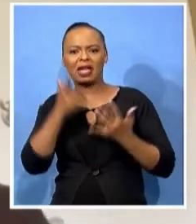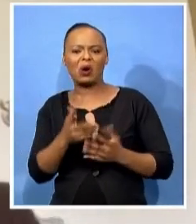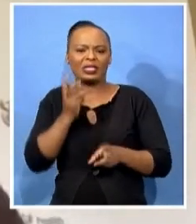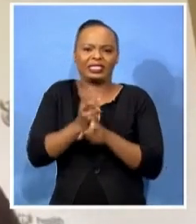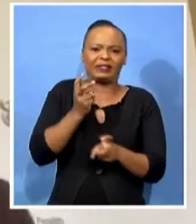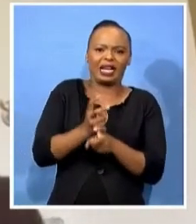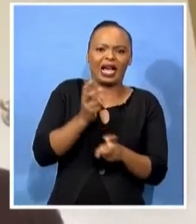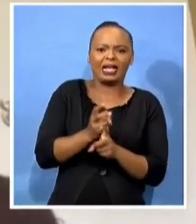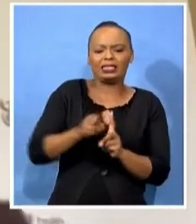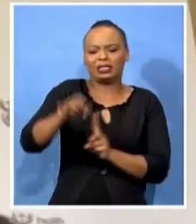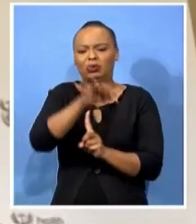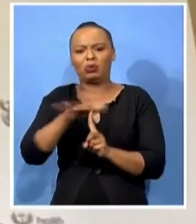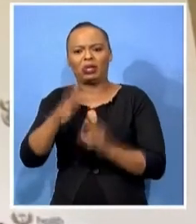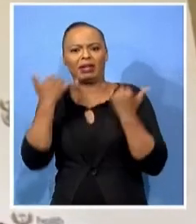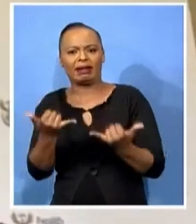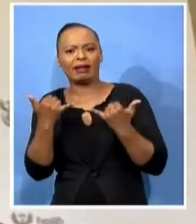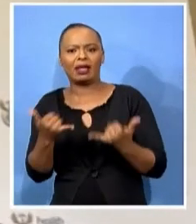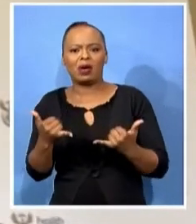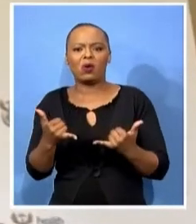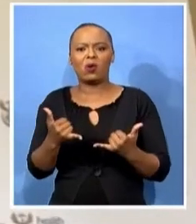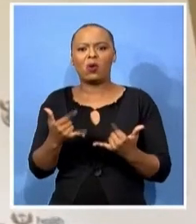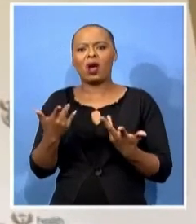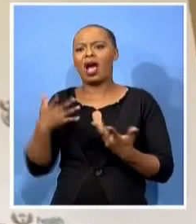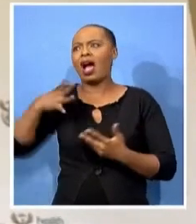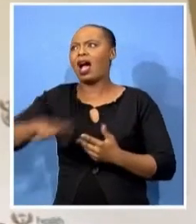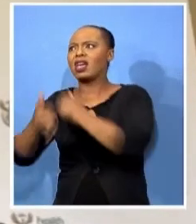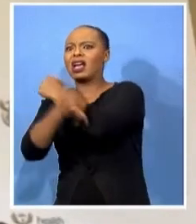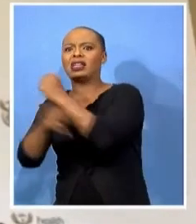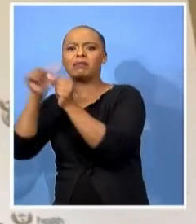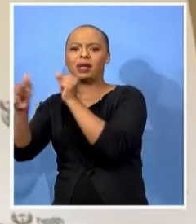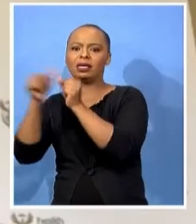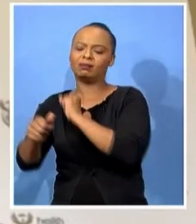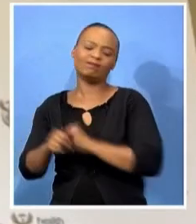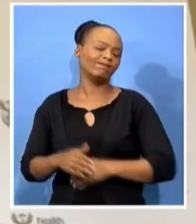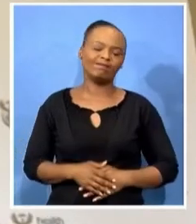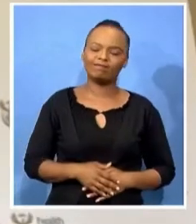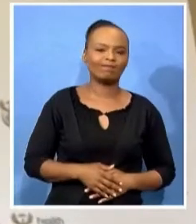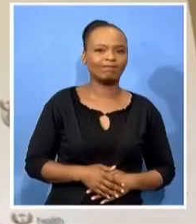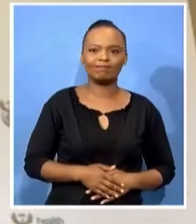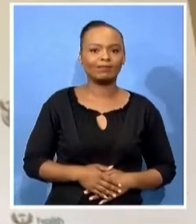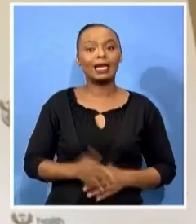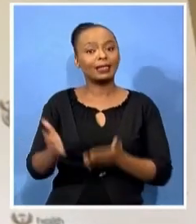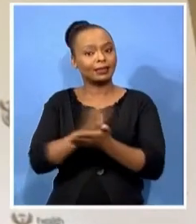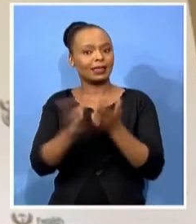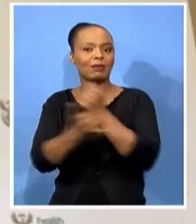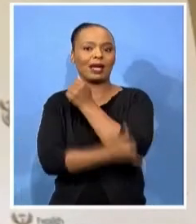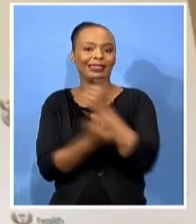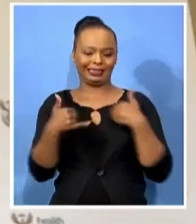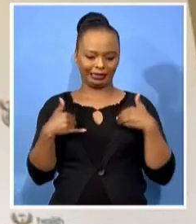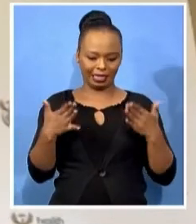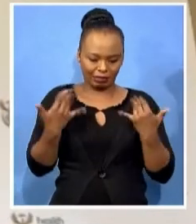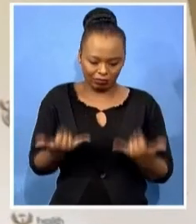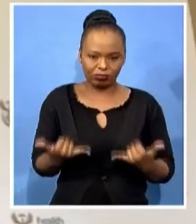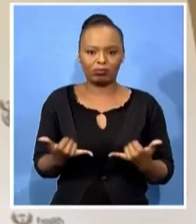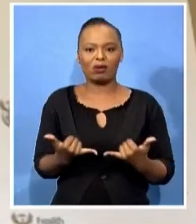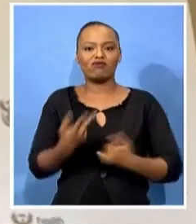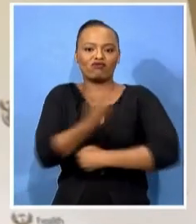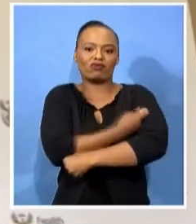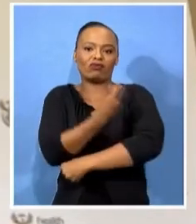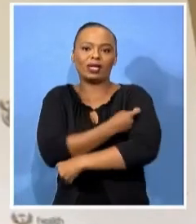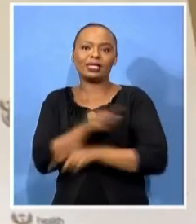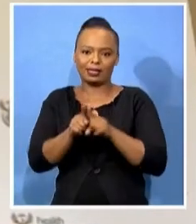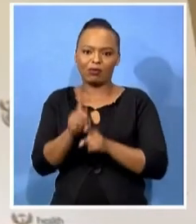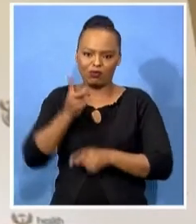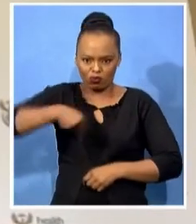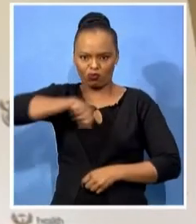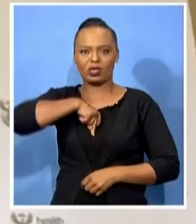world. Yes, some countries have just started vaccination. We will also be starting our vaccination program soon. And so we believe